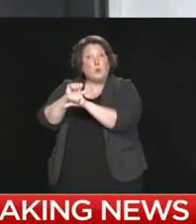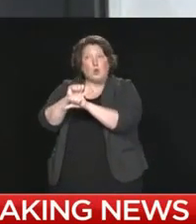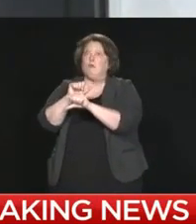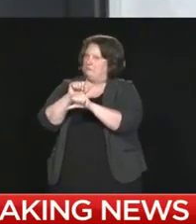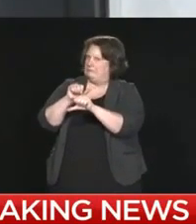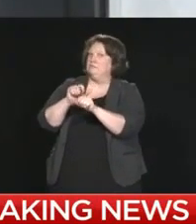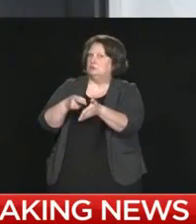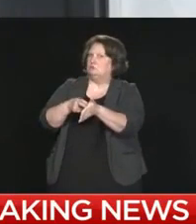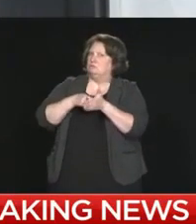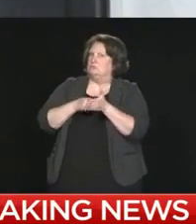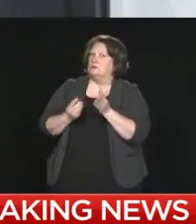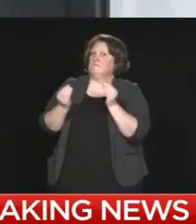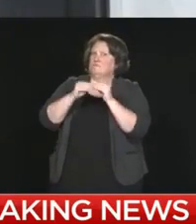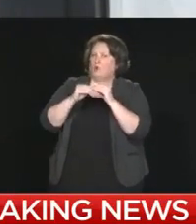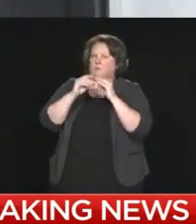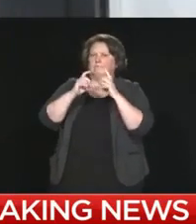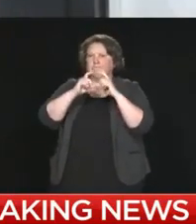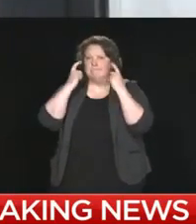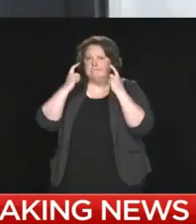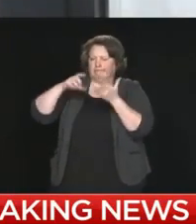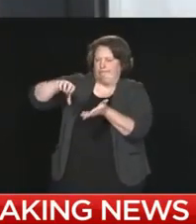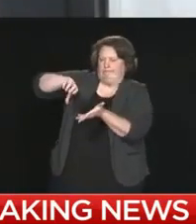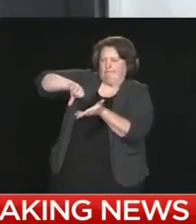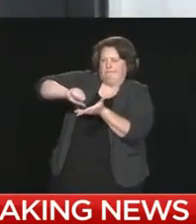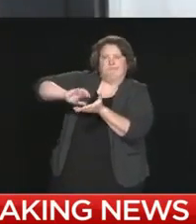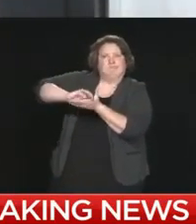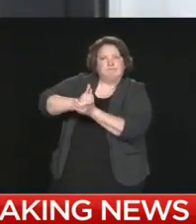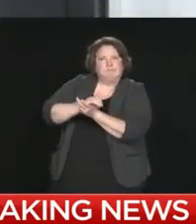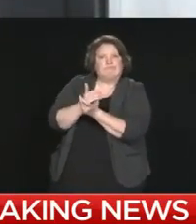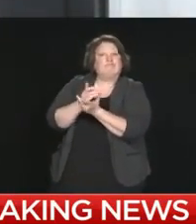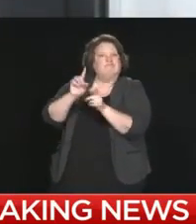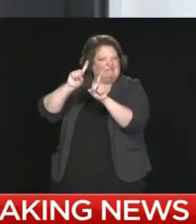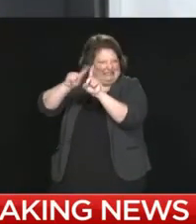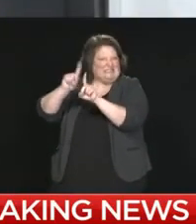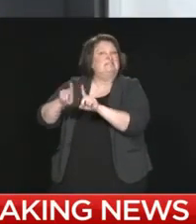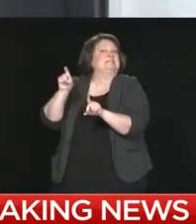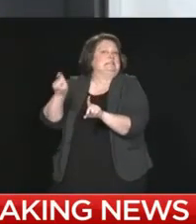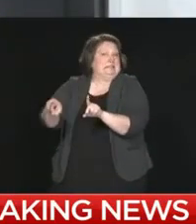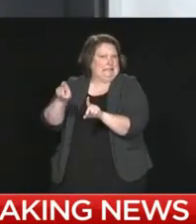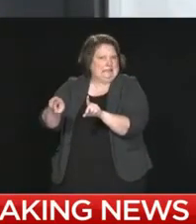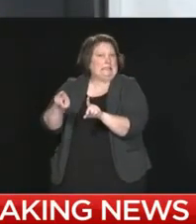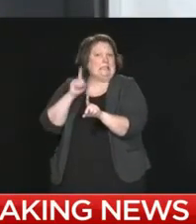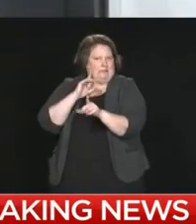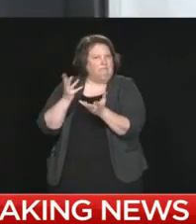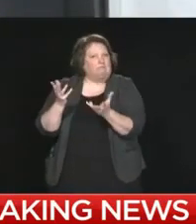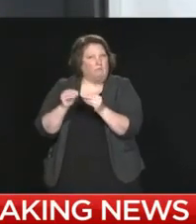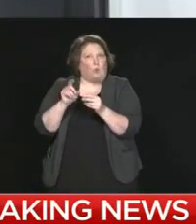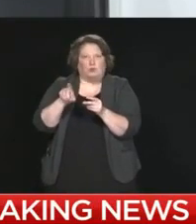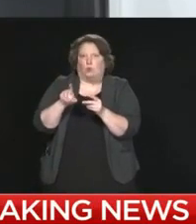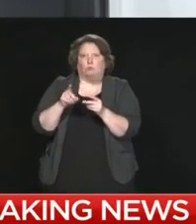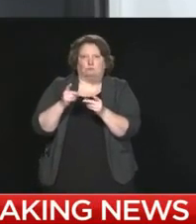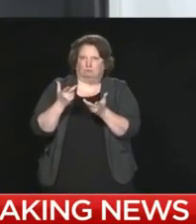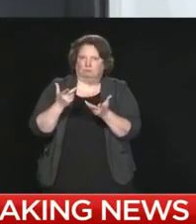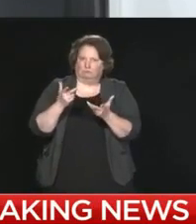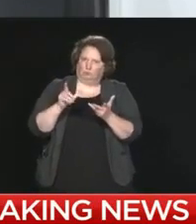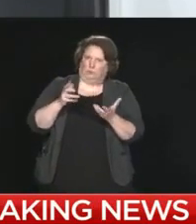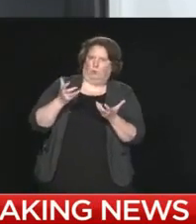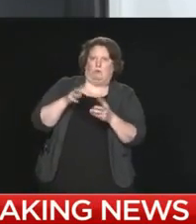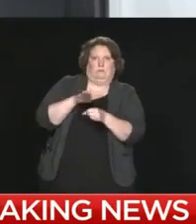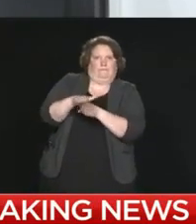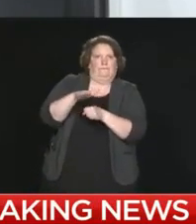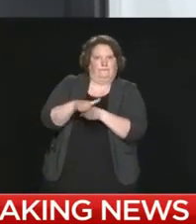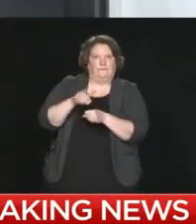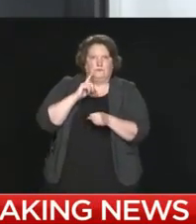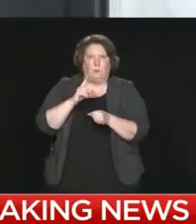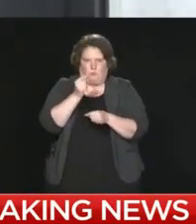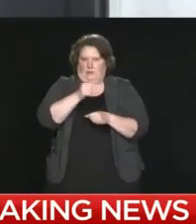and other essential supplies like hand sanitizer and disinfectant will continue to grow. We're making sure we're ready